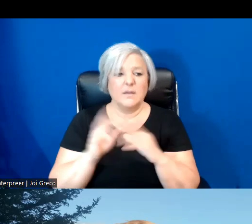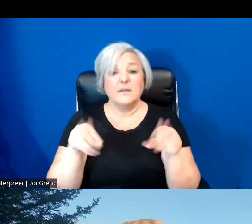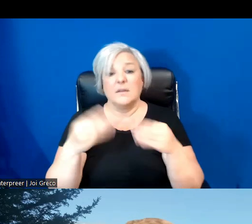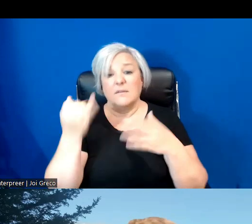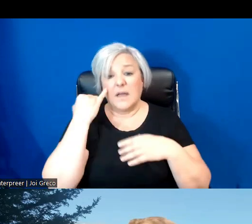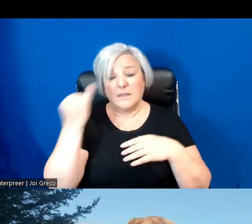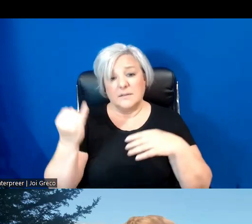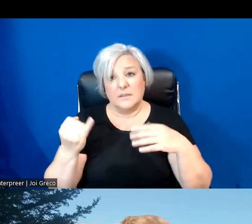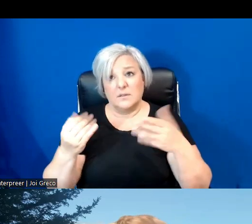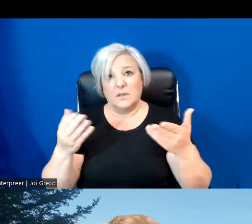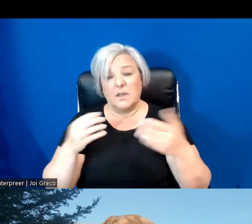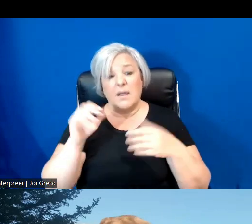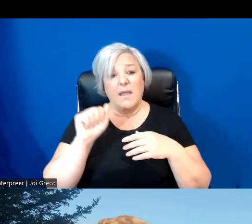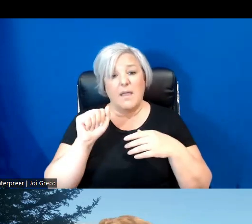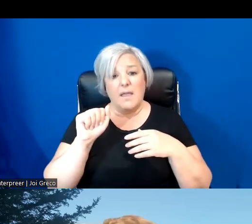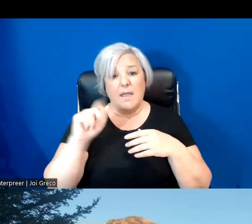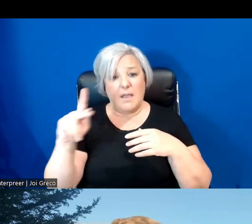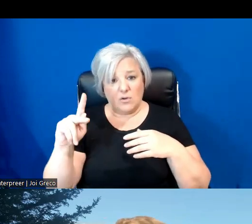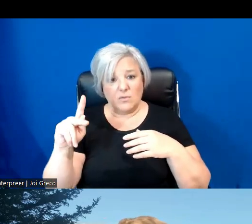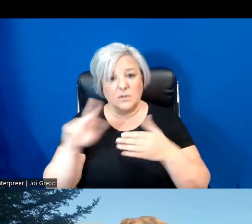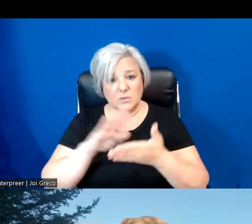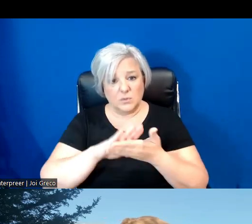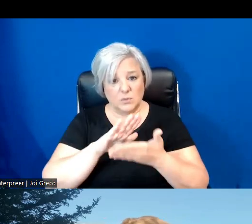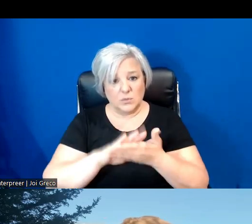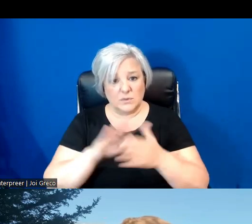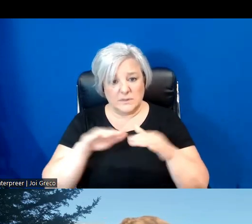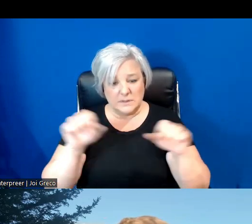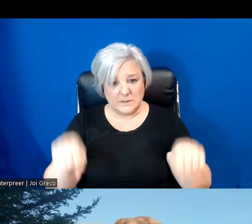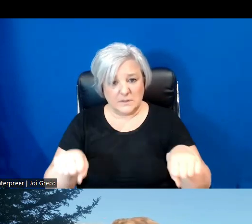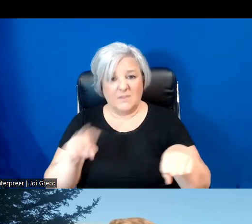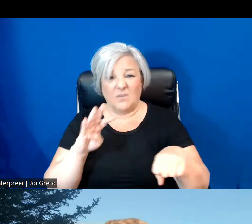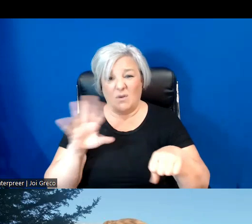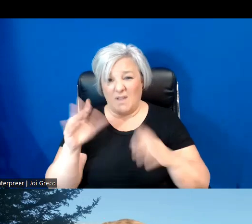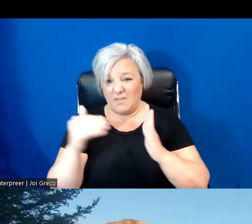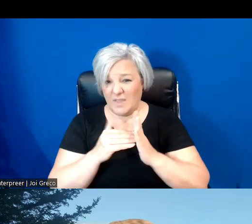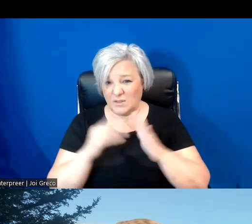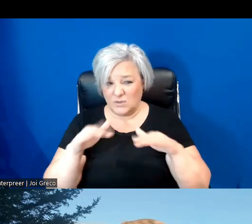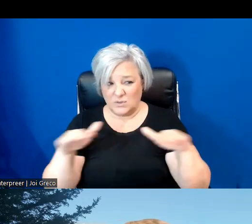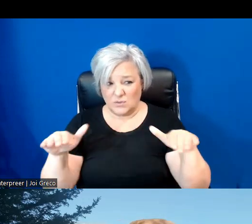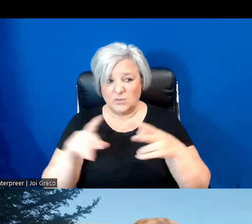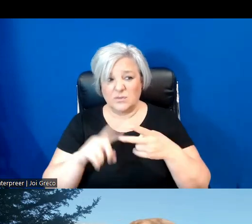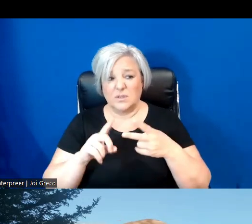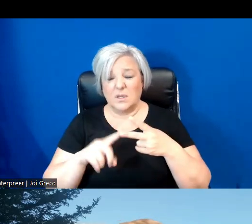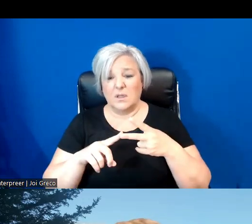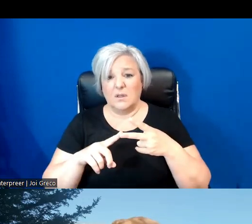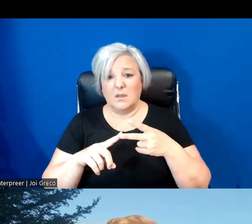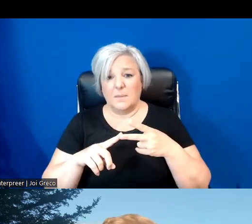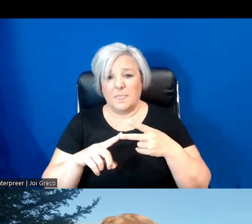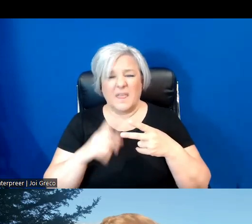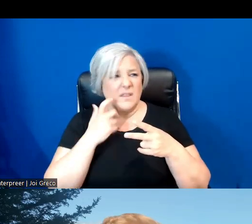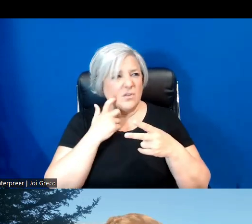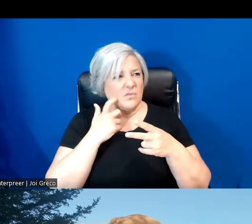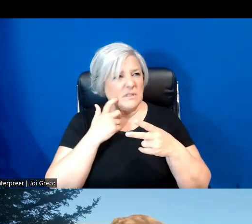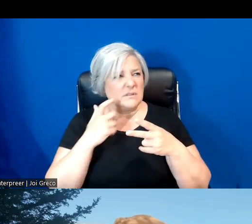have the Anchorage school system, which is 45,000 kids, has, I think, recently